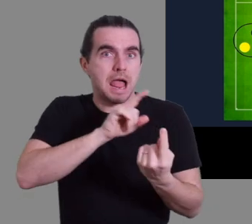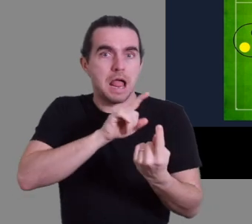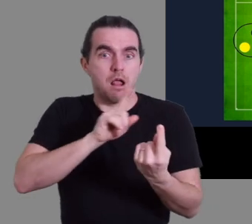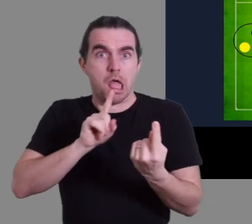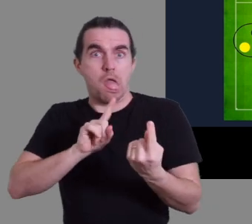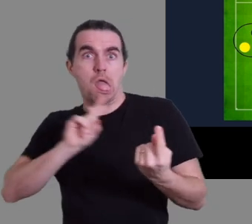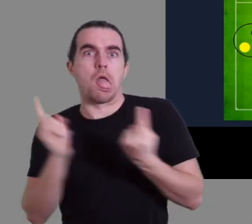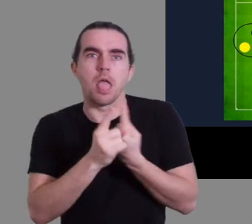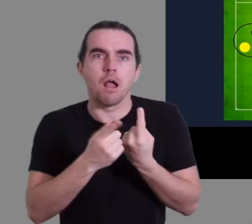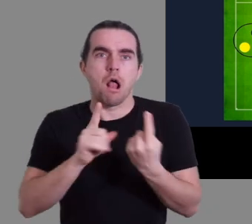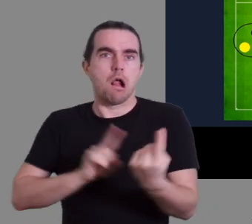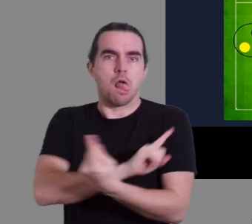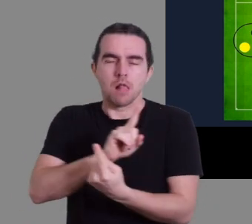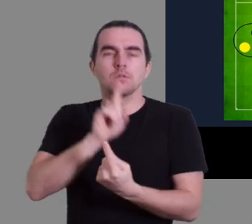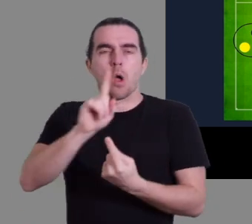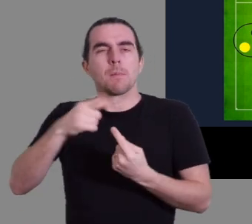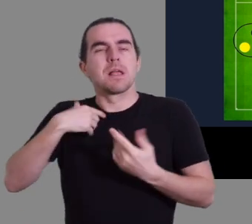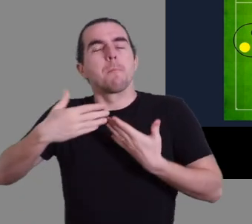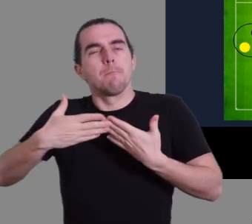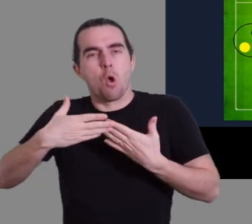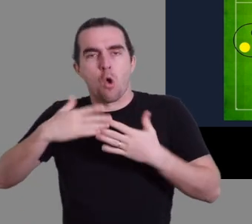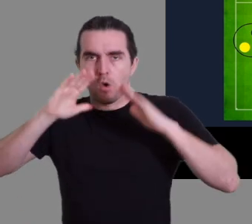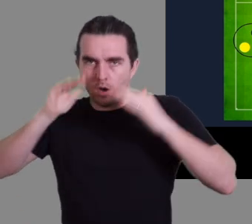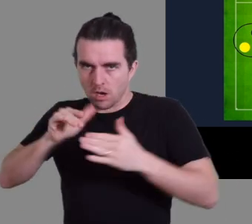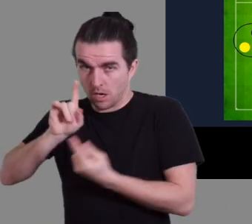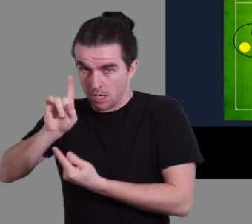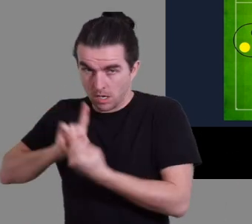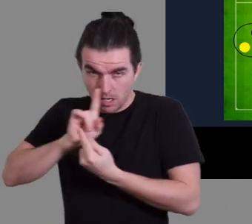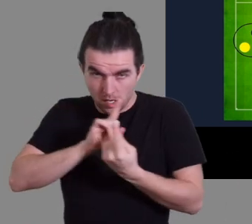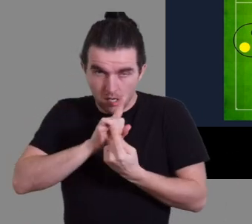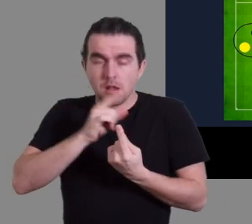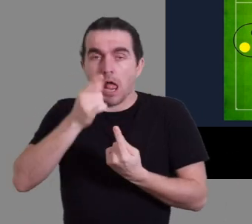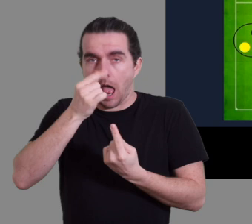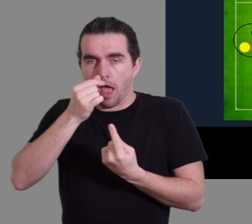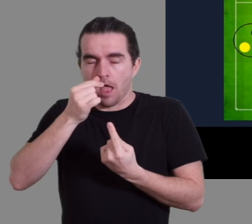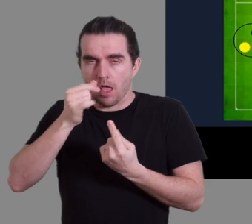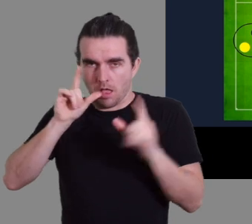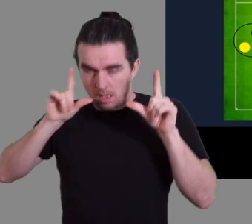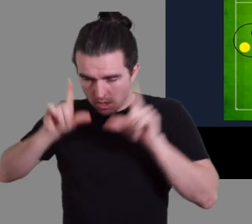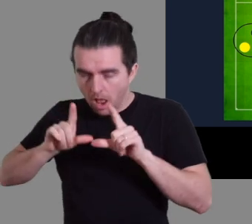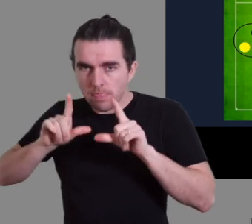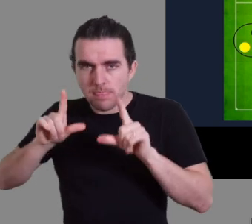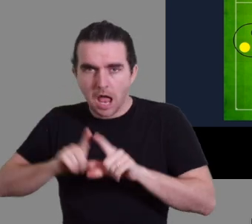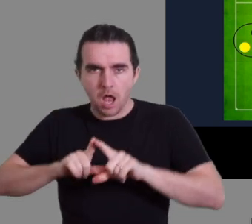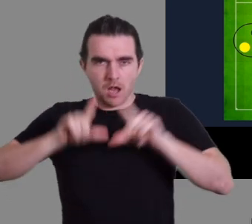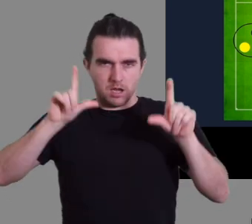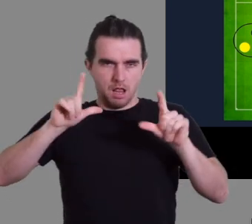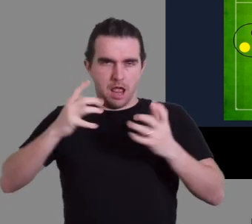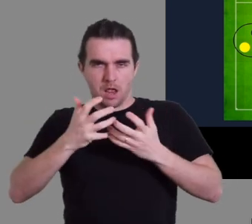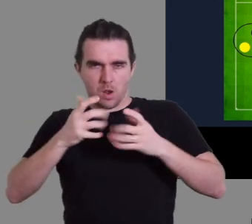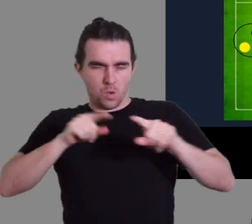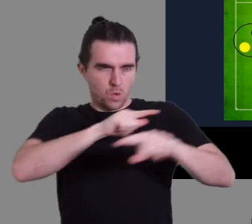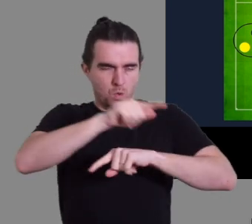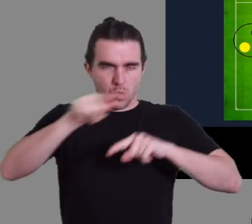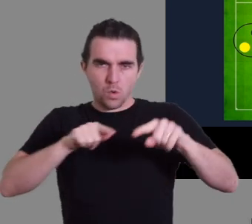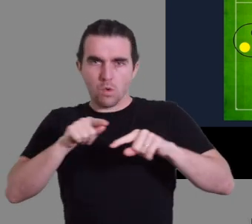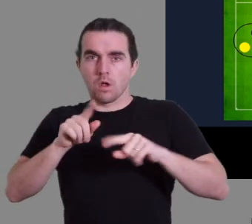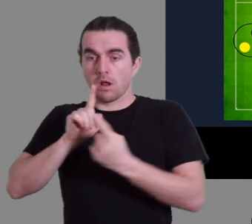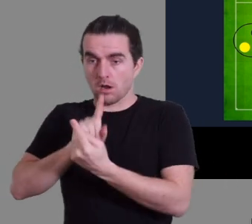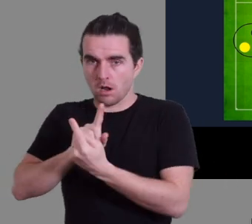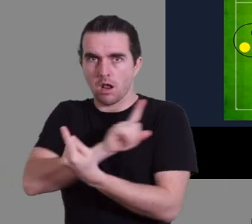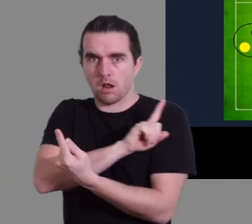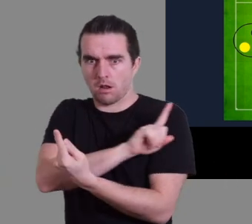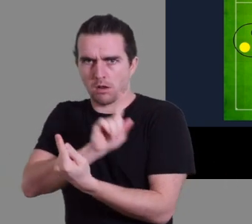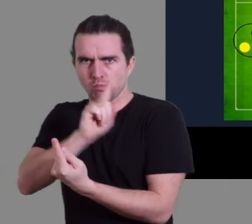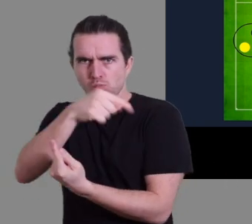duel. But by focusing more closely on this duel, then we can see as well the effect that the players closest